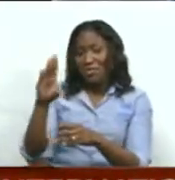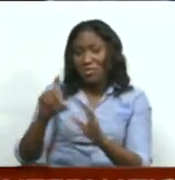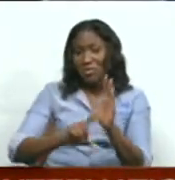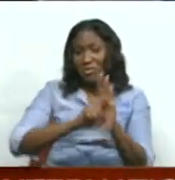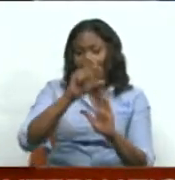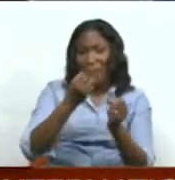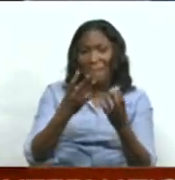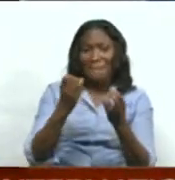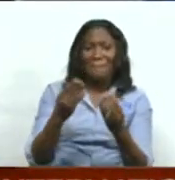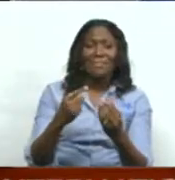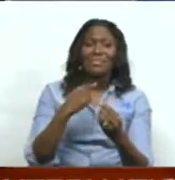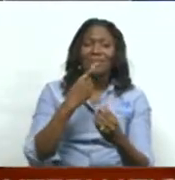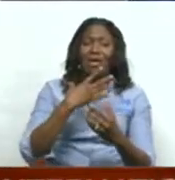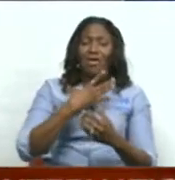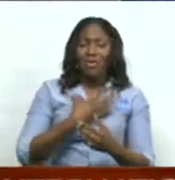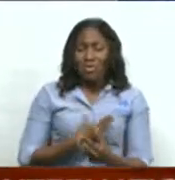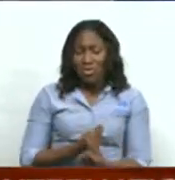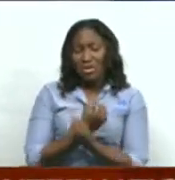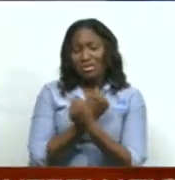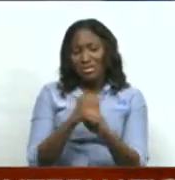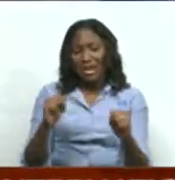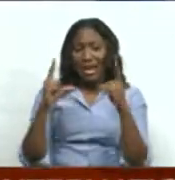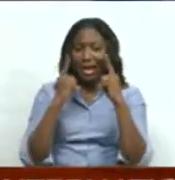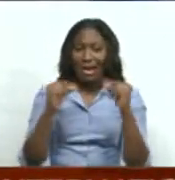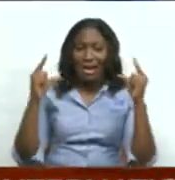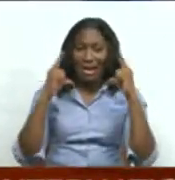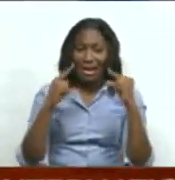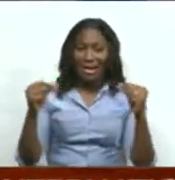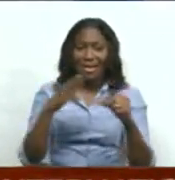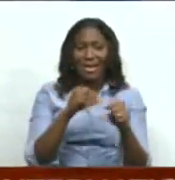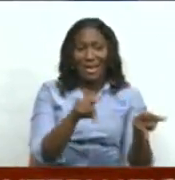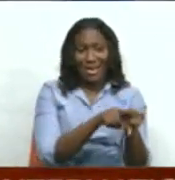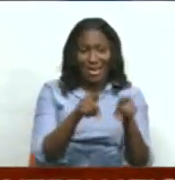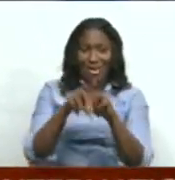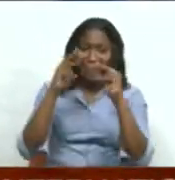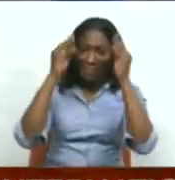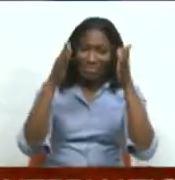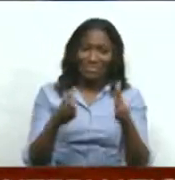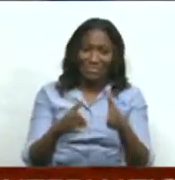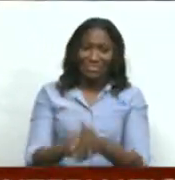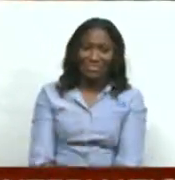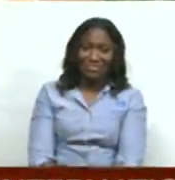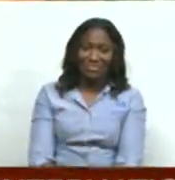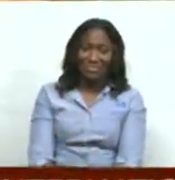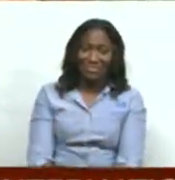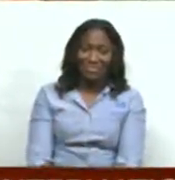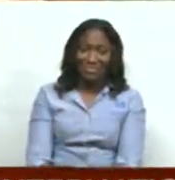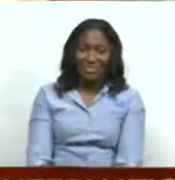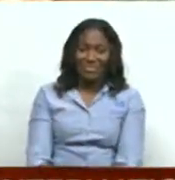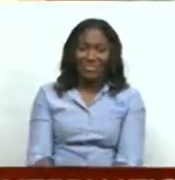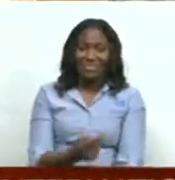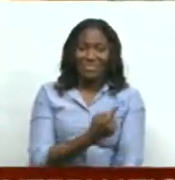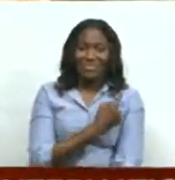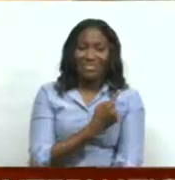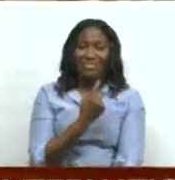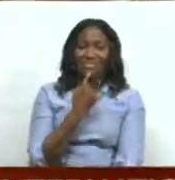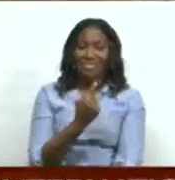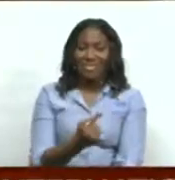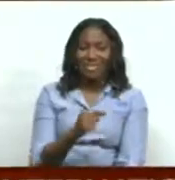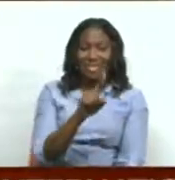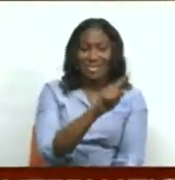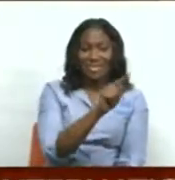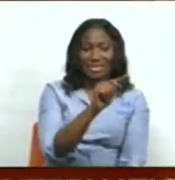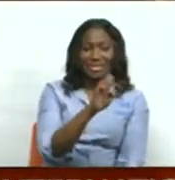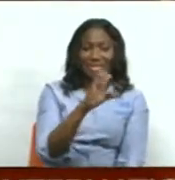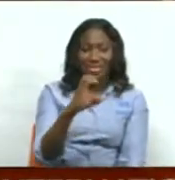many expressing relief over Prince's rescue, including Minister Gonzalez. I'm proud of T&Tech and what